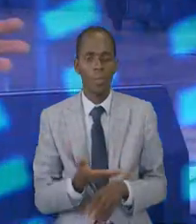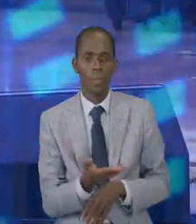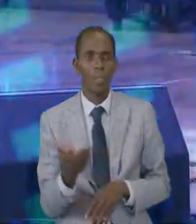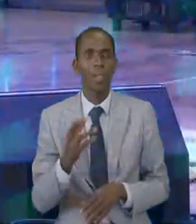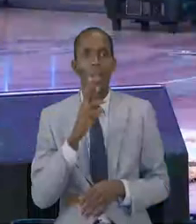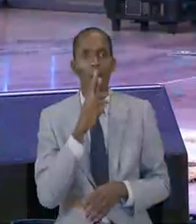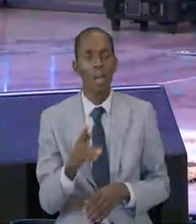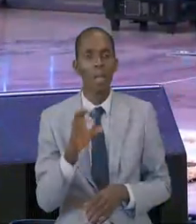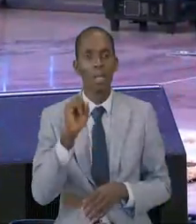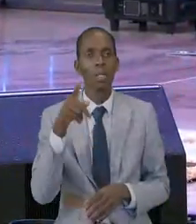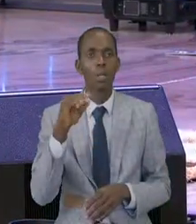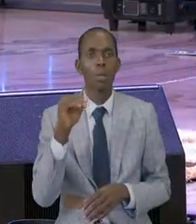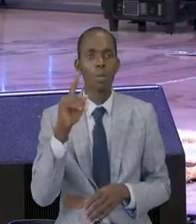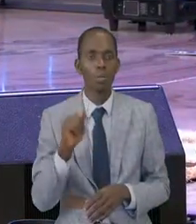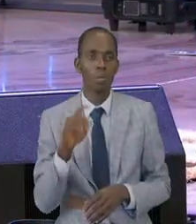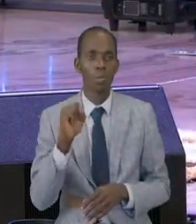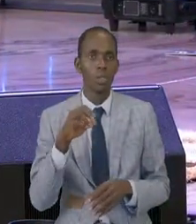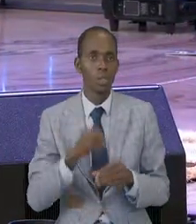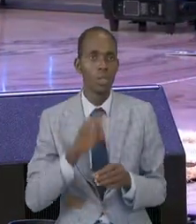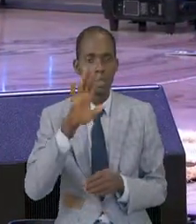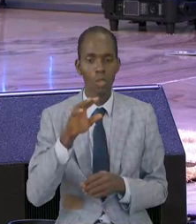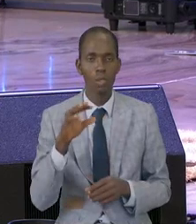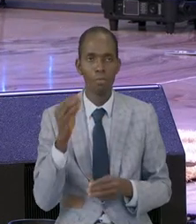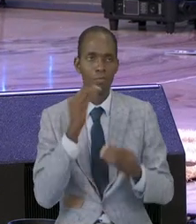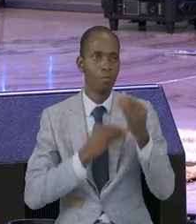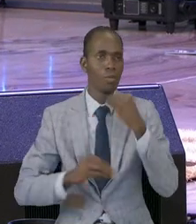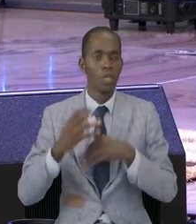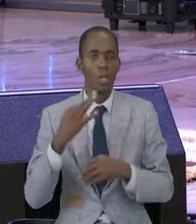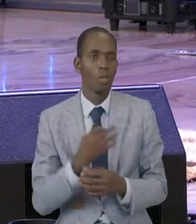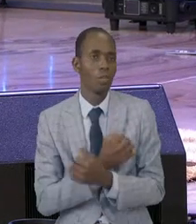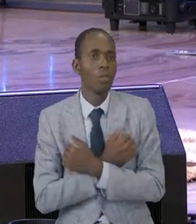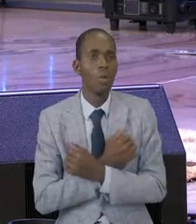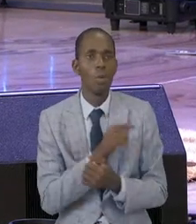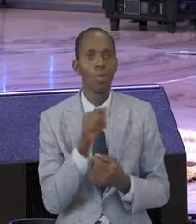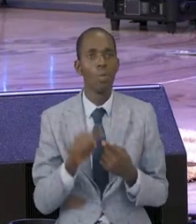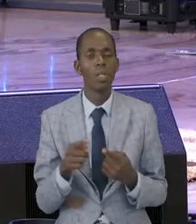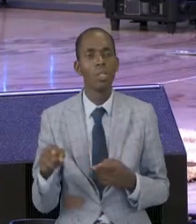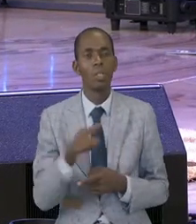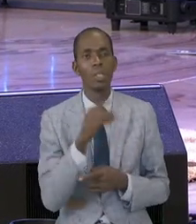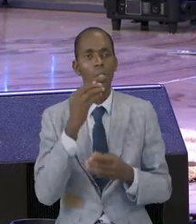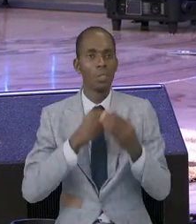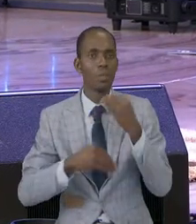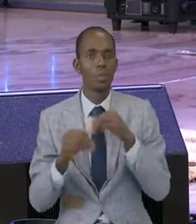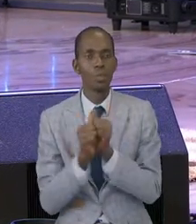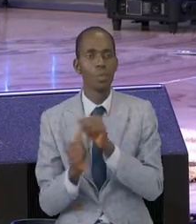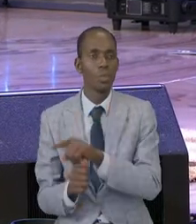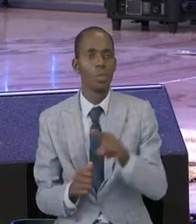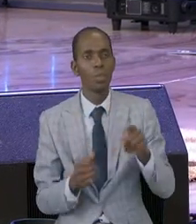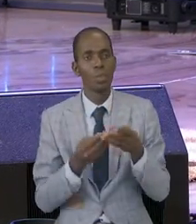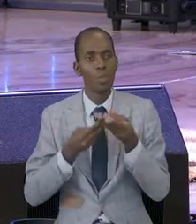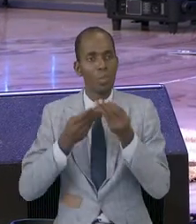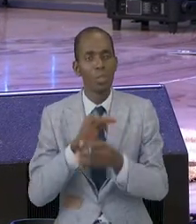says, these are spots in your feast of charity, when they feast with you,